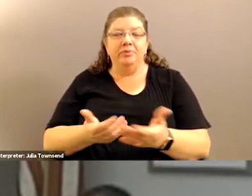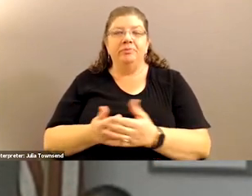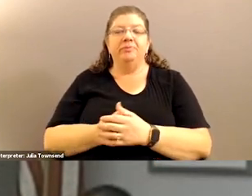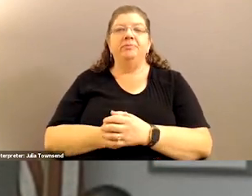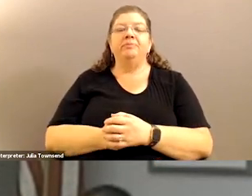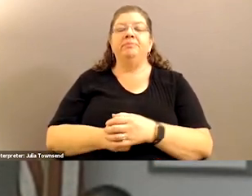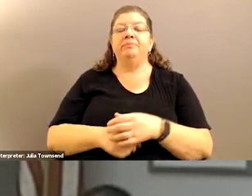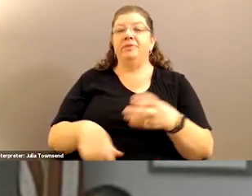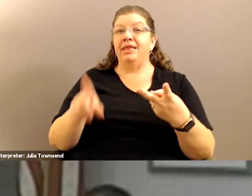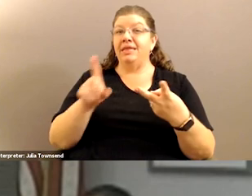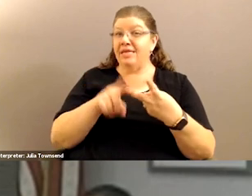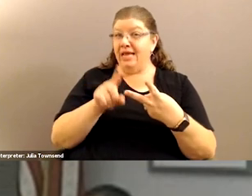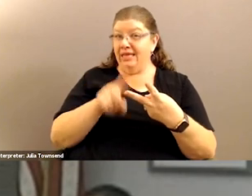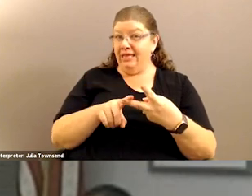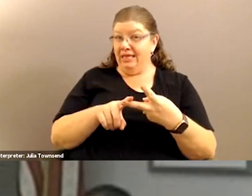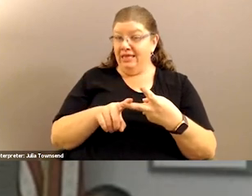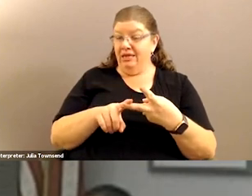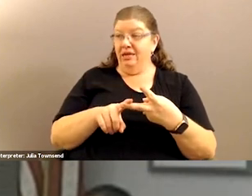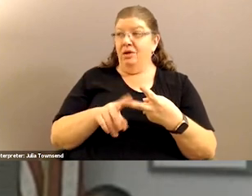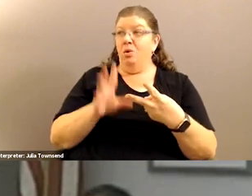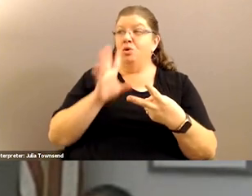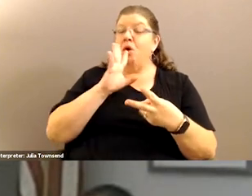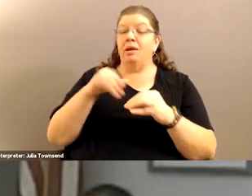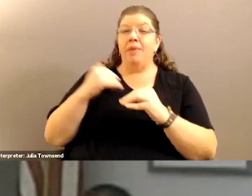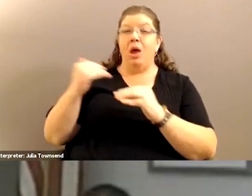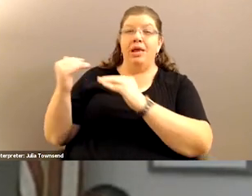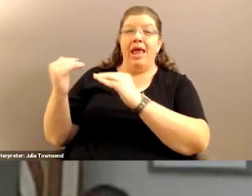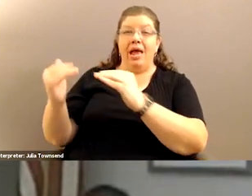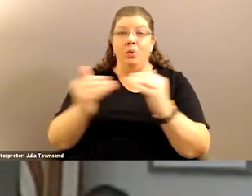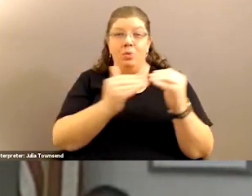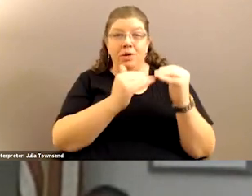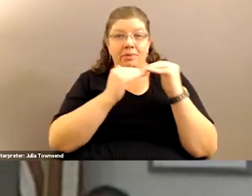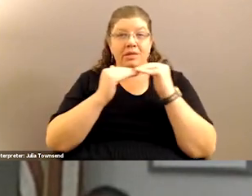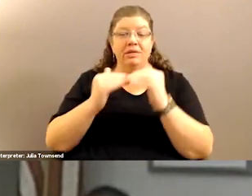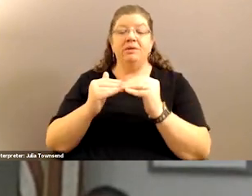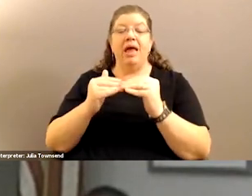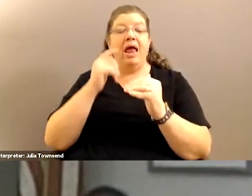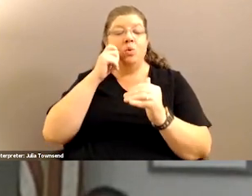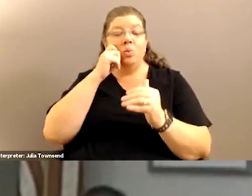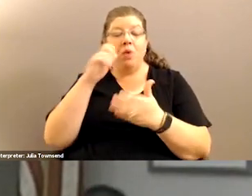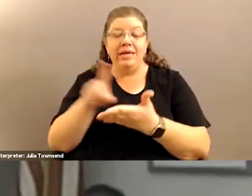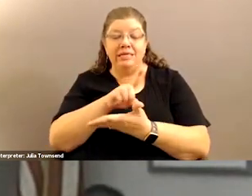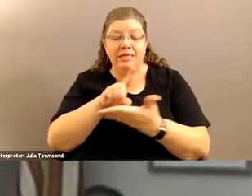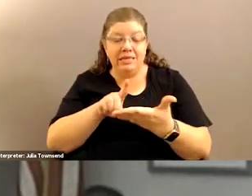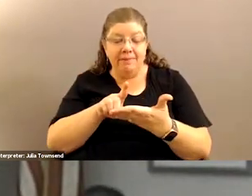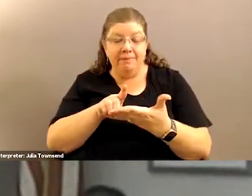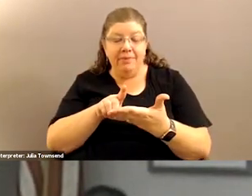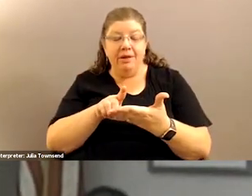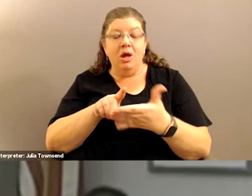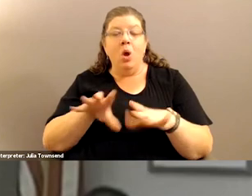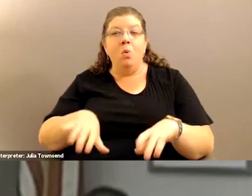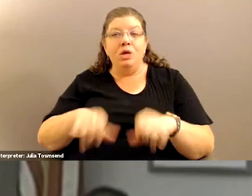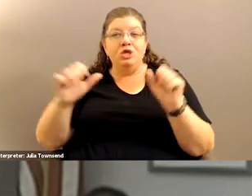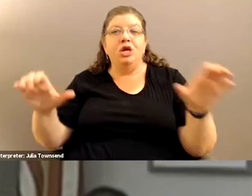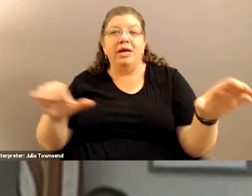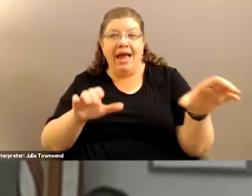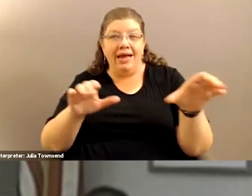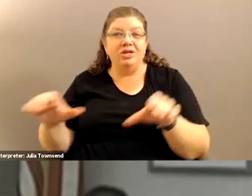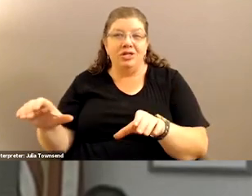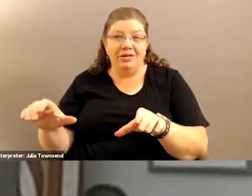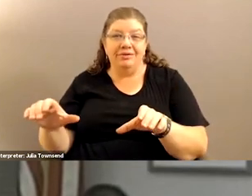the second thing where we were talking about equitable things where we're talking about racism we took that action